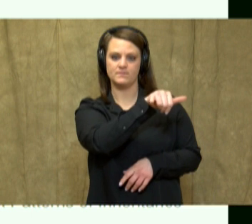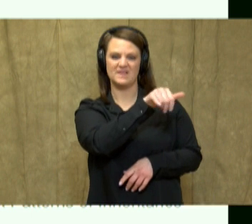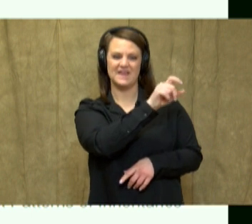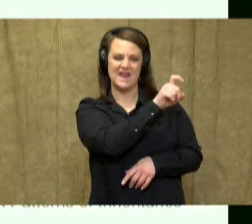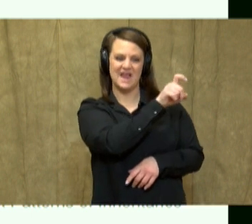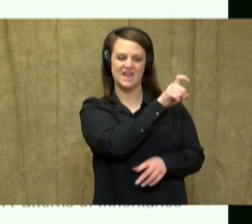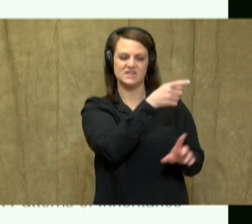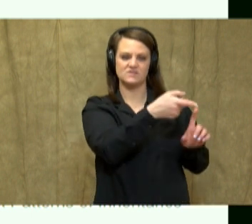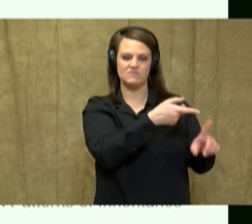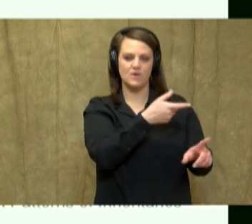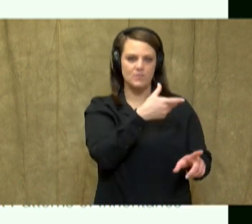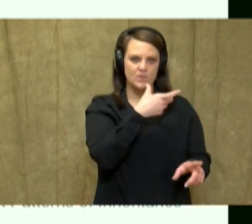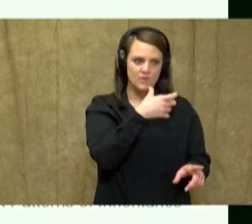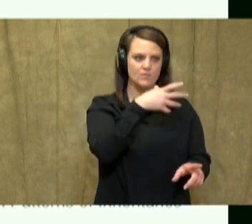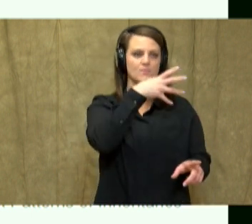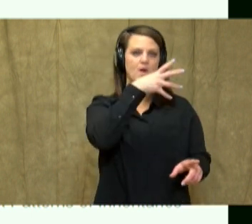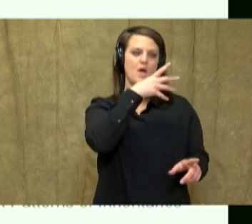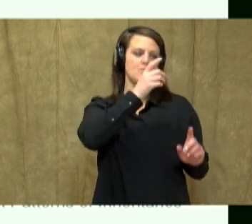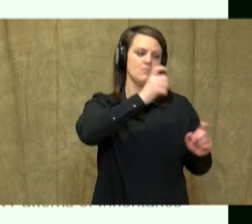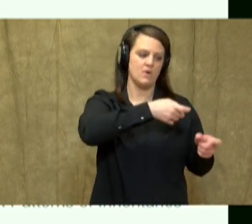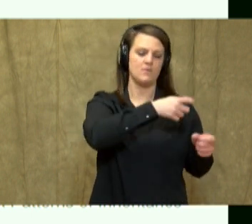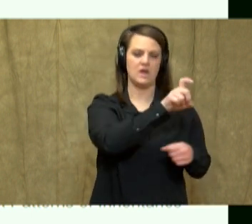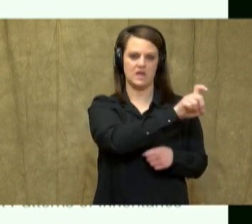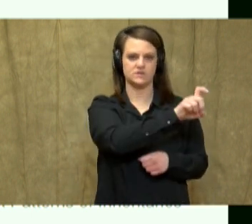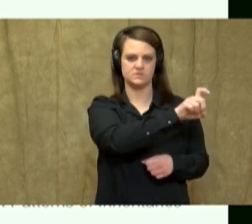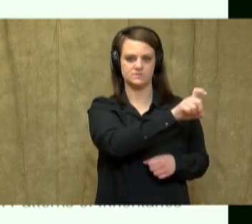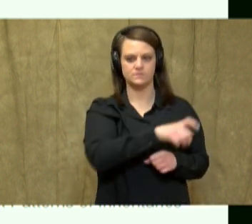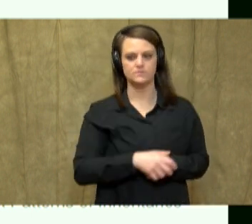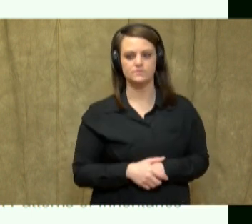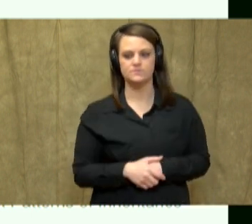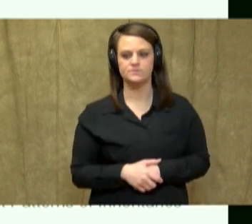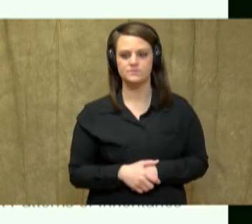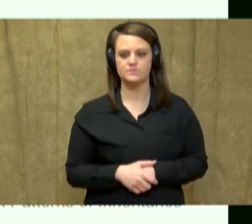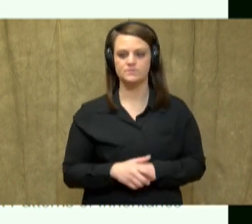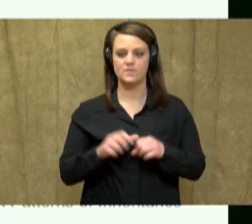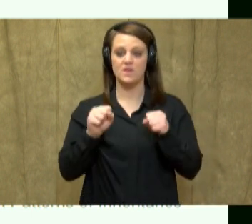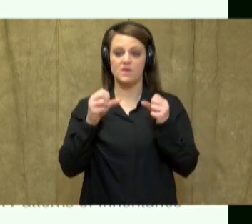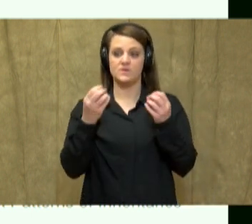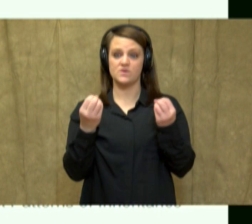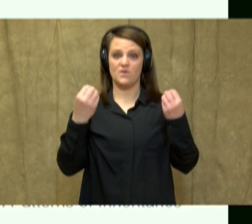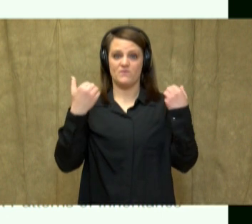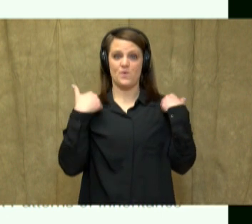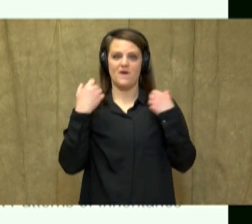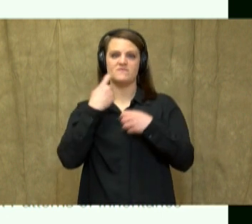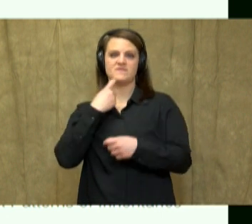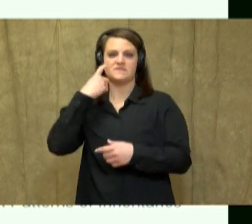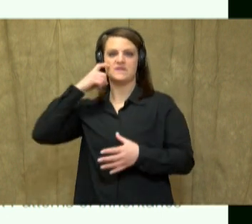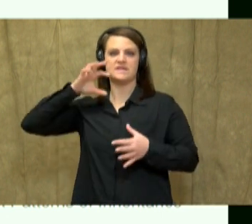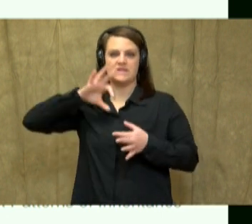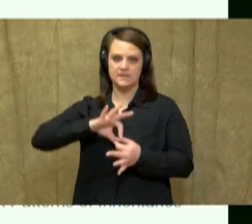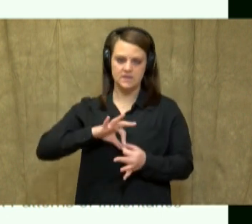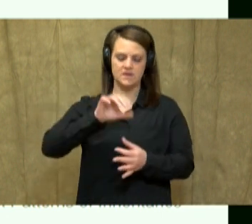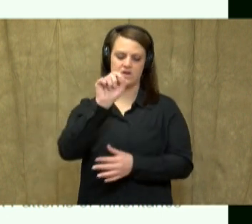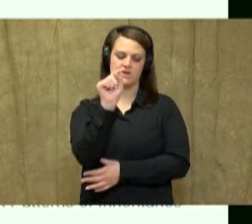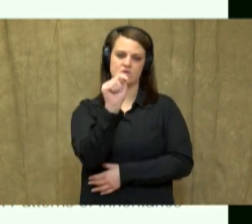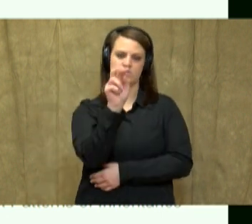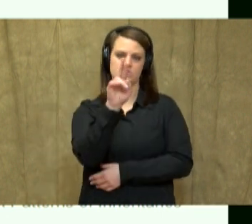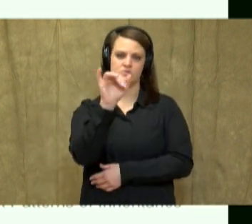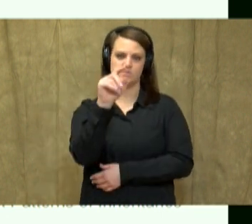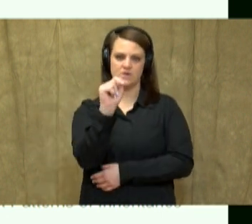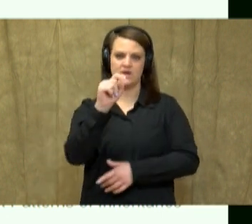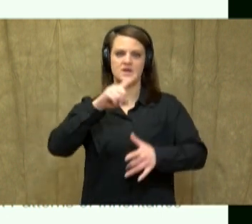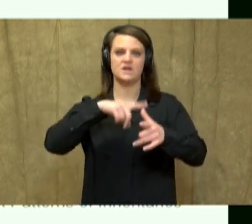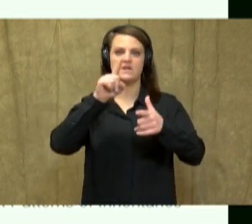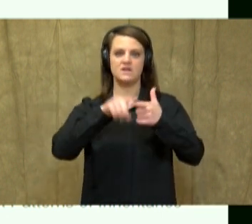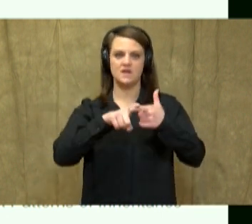your X chromosome for your mother, okay? So if you have one of these sex-linked traits as a male, you got